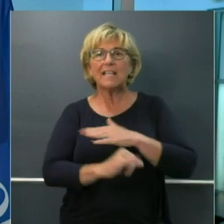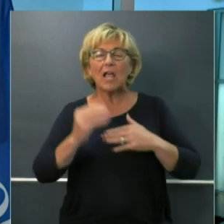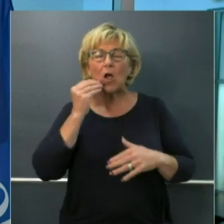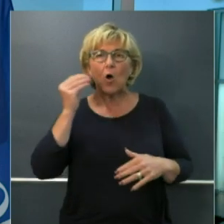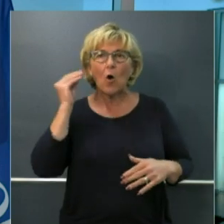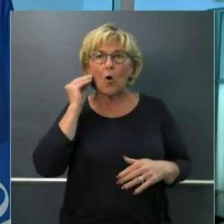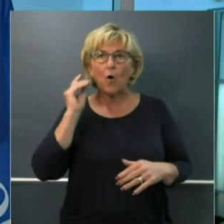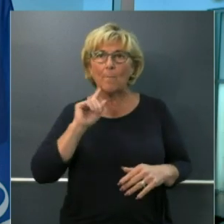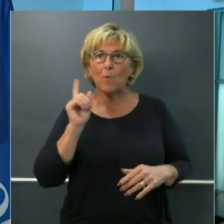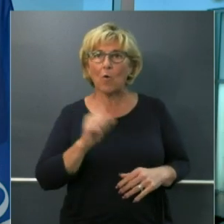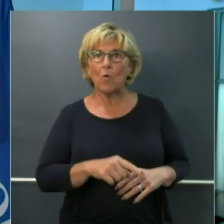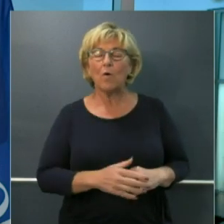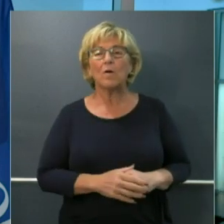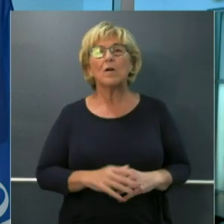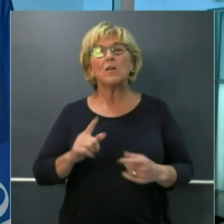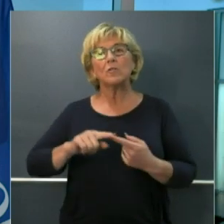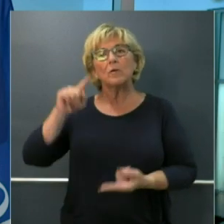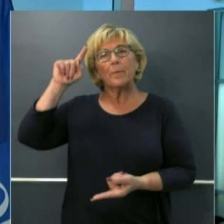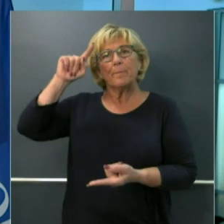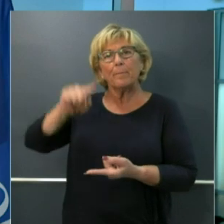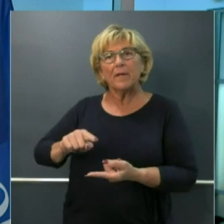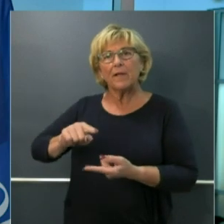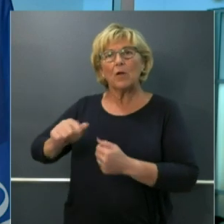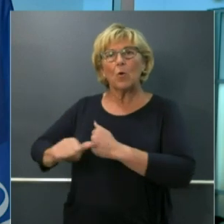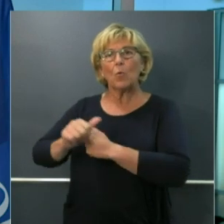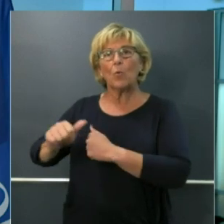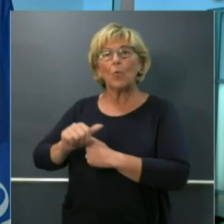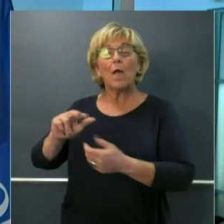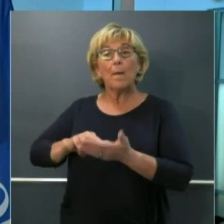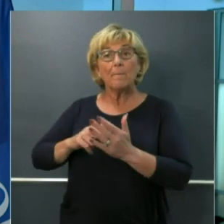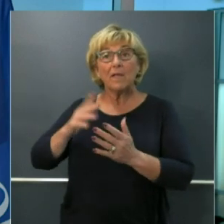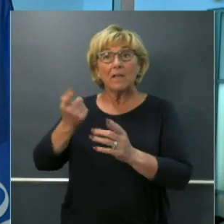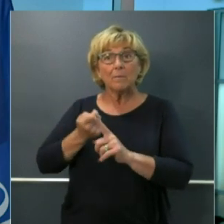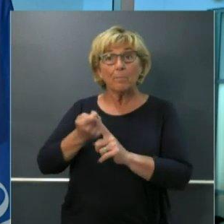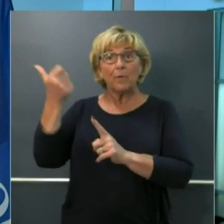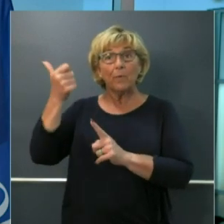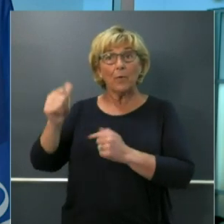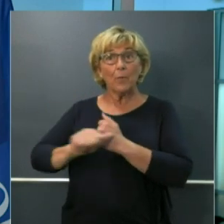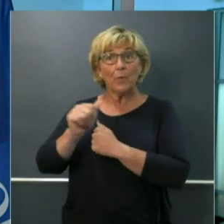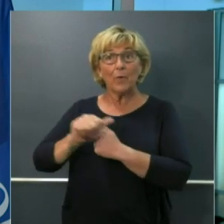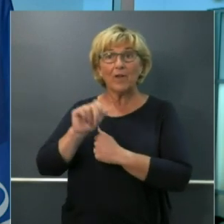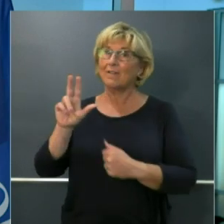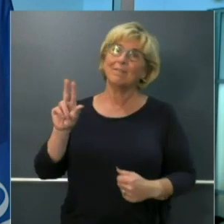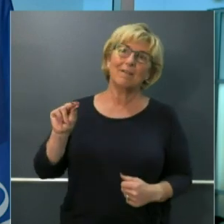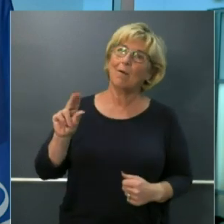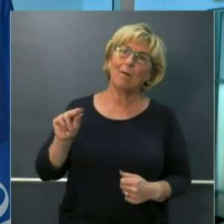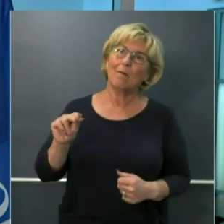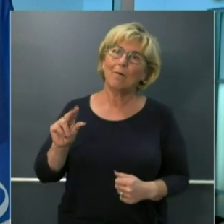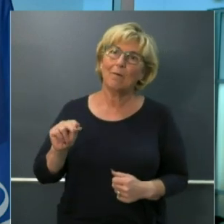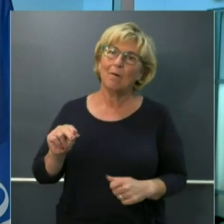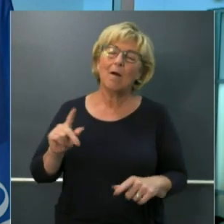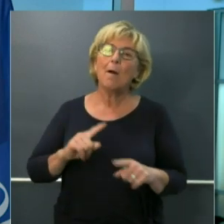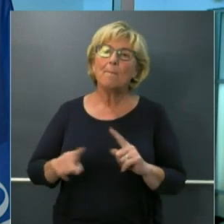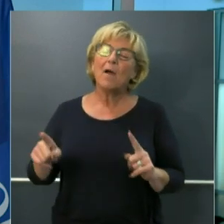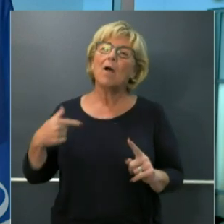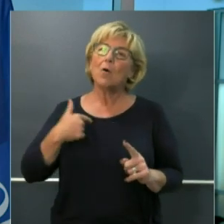Now remember, this is not about a process that is going to remove the risk from all of us, but it will be a process in which we can think about until that